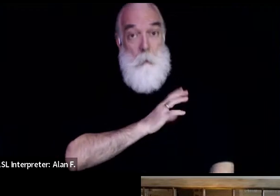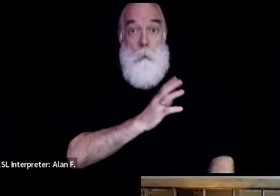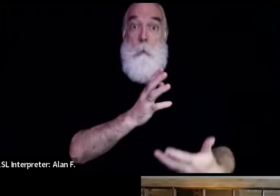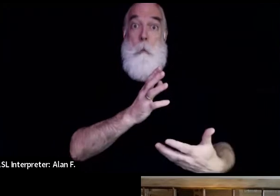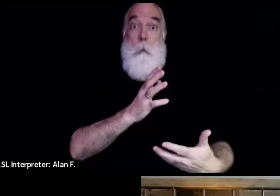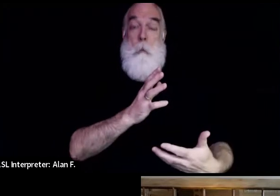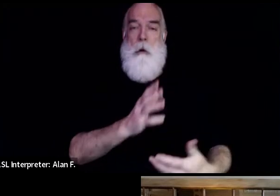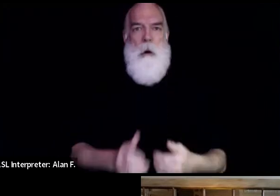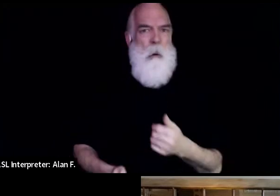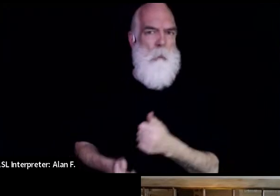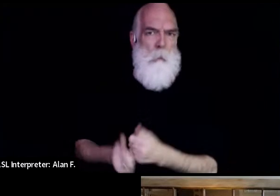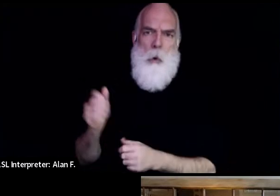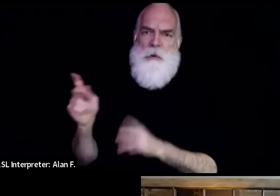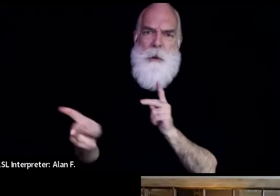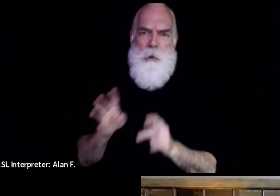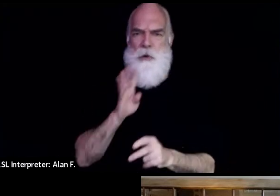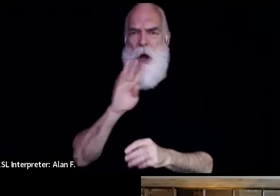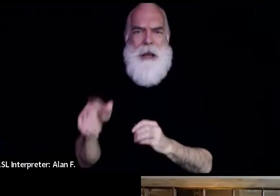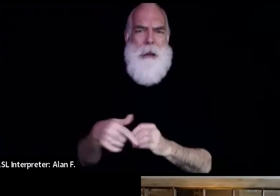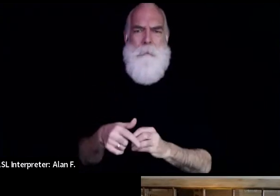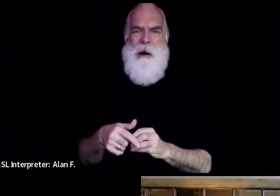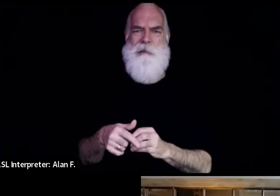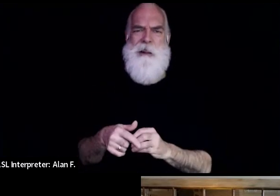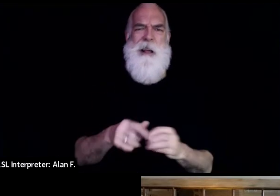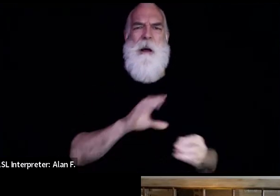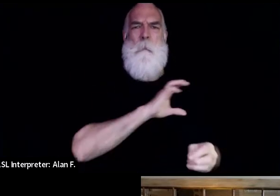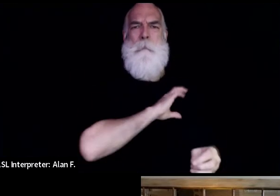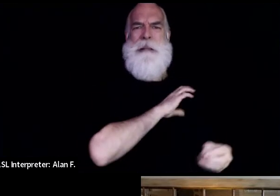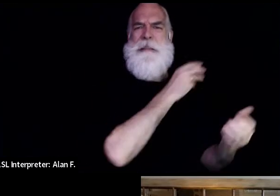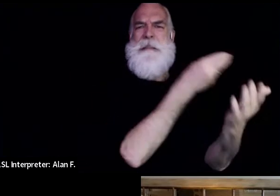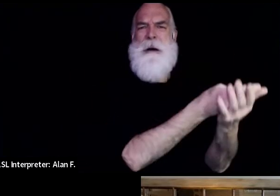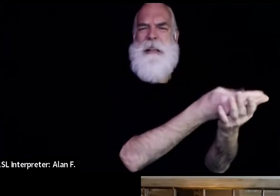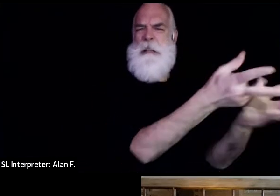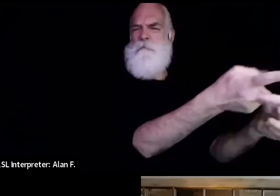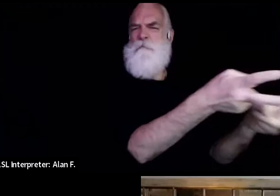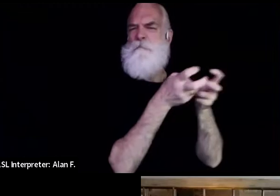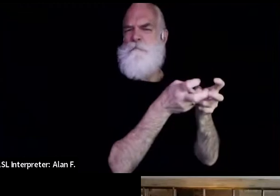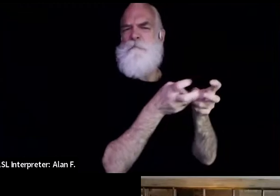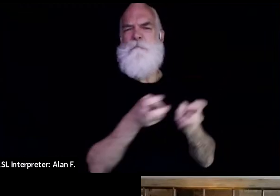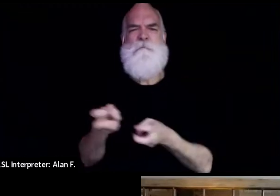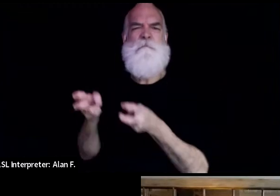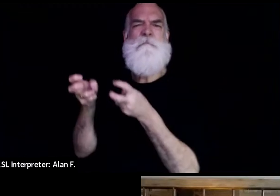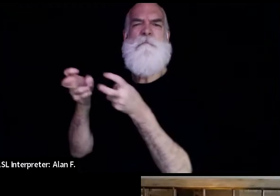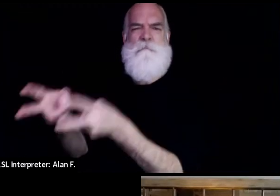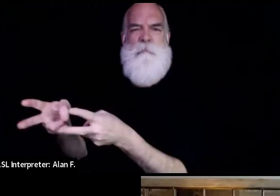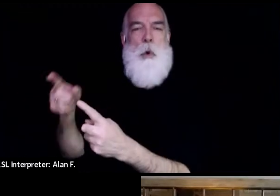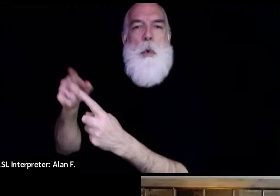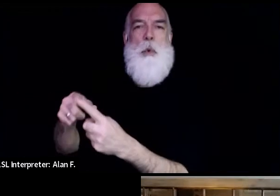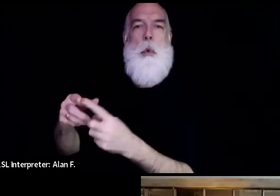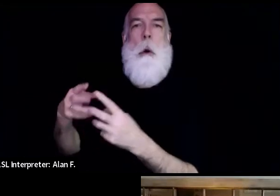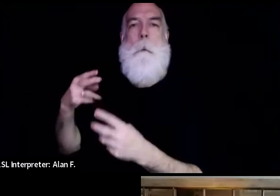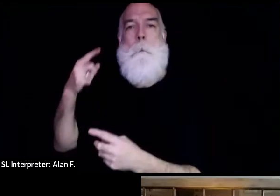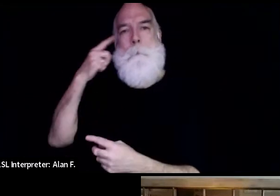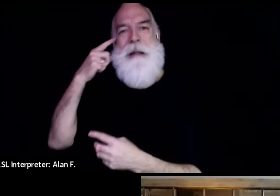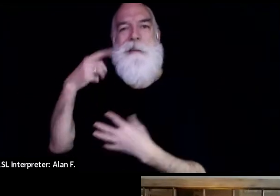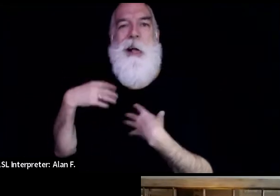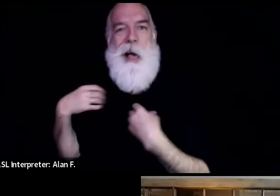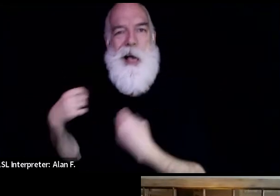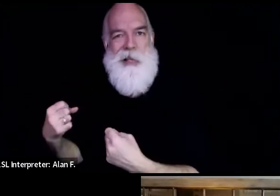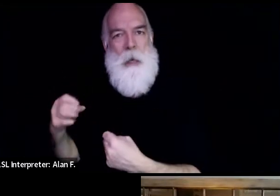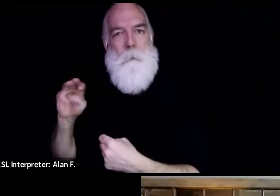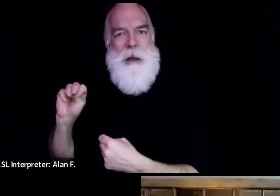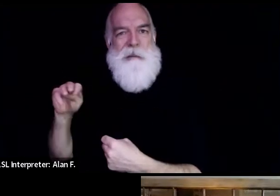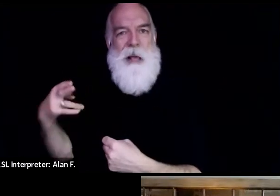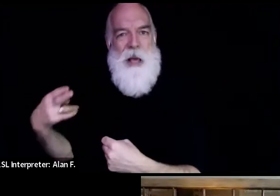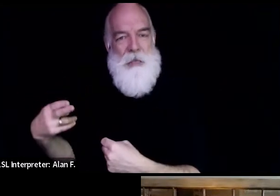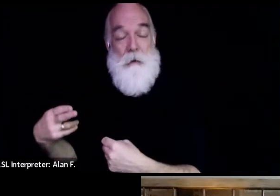out of policing toward other community needs, from economic development to mental health? in the end, they recommended hiring more police. And I believe your